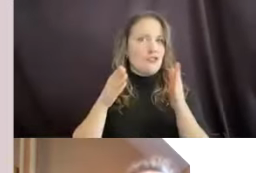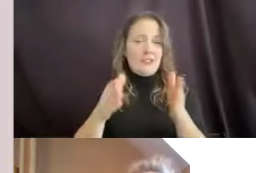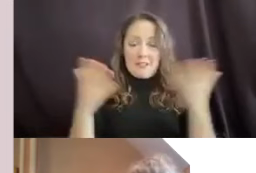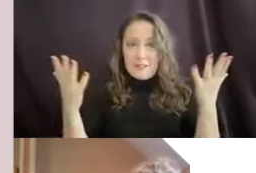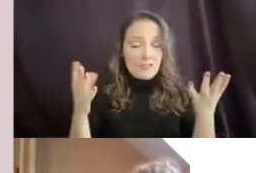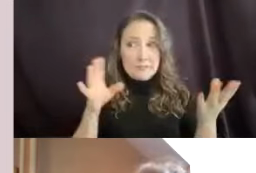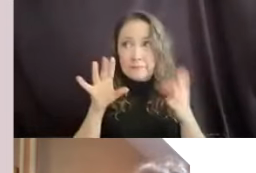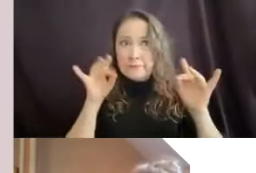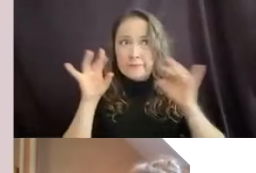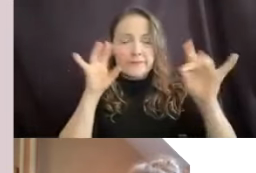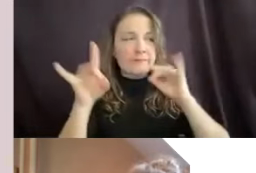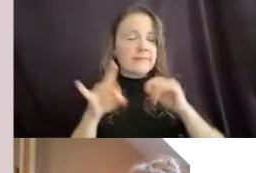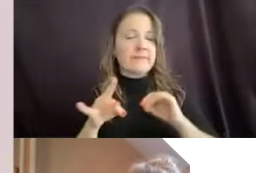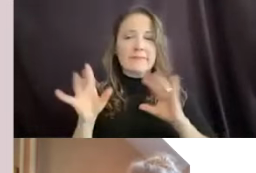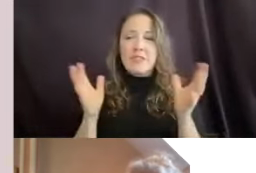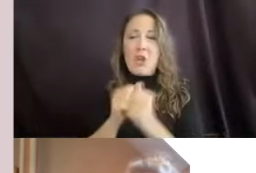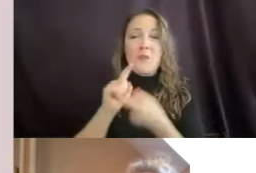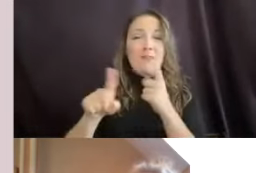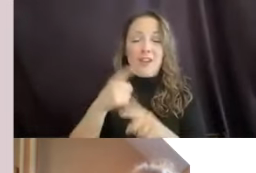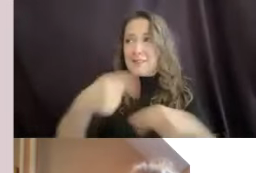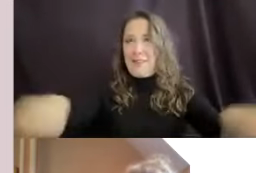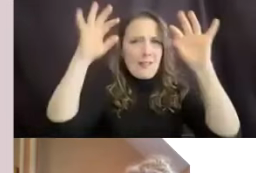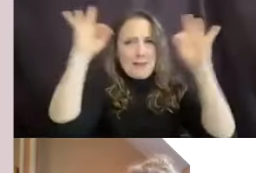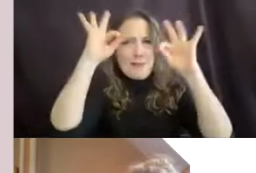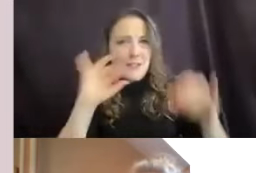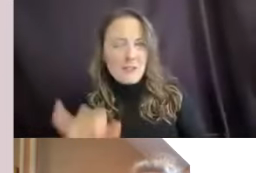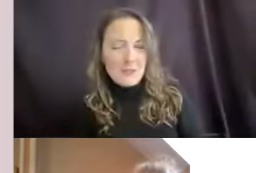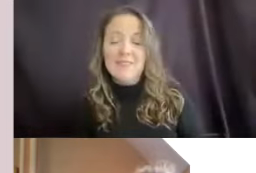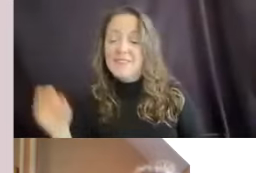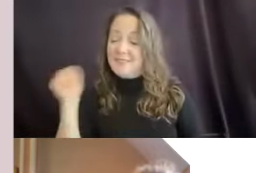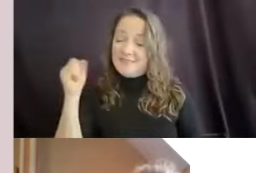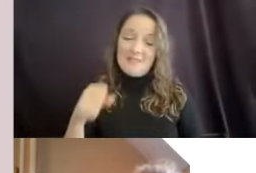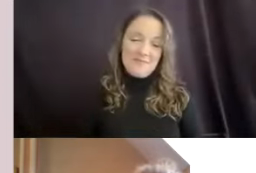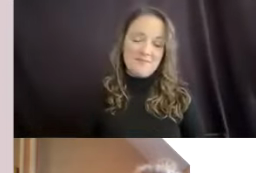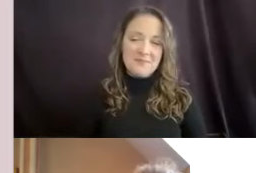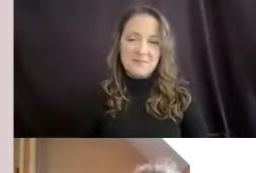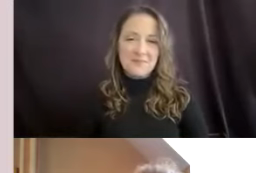absolutely. Talk to friends who also didn't know anything. Yes.